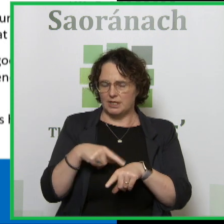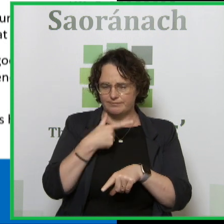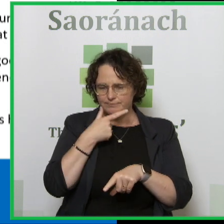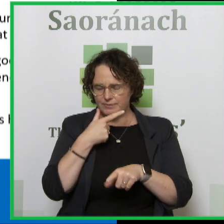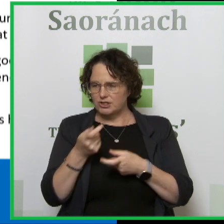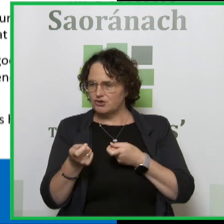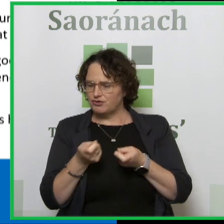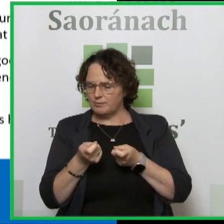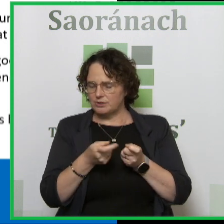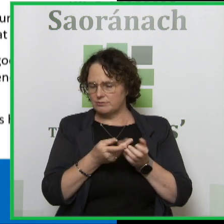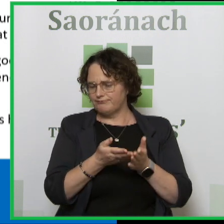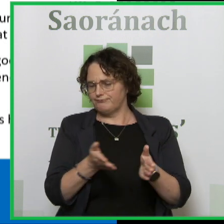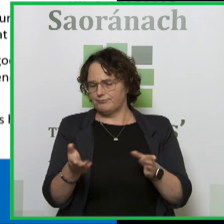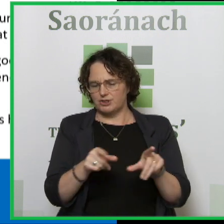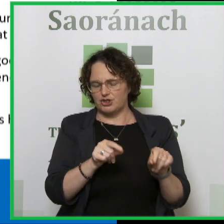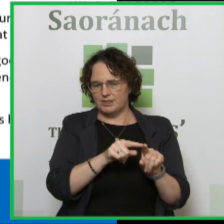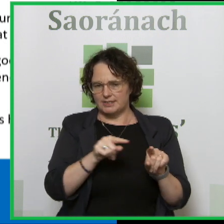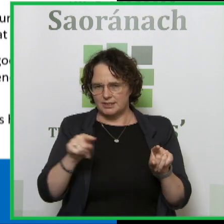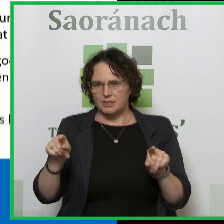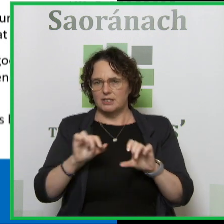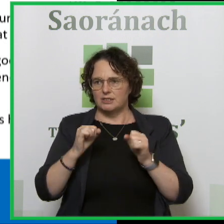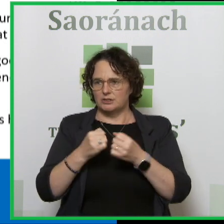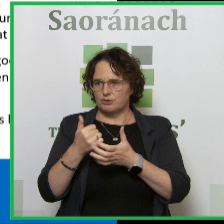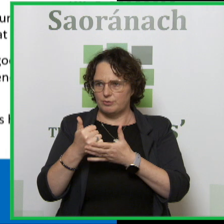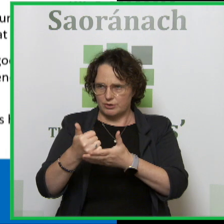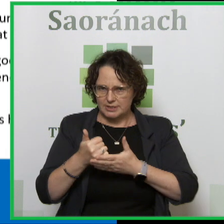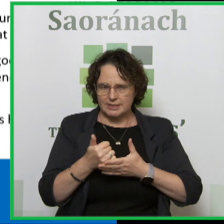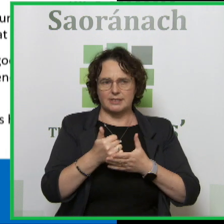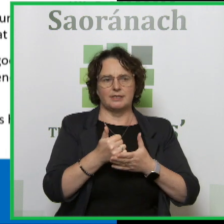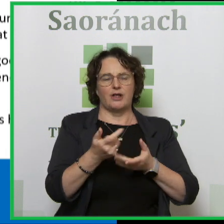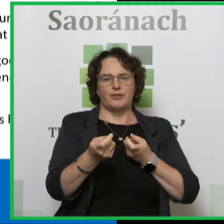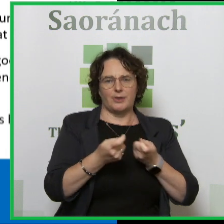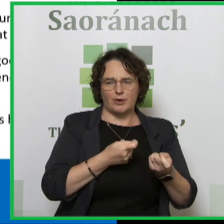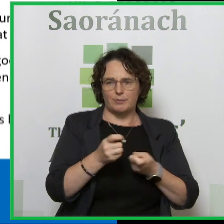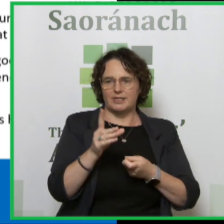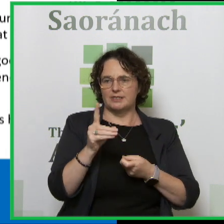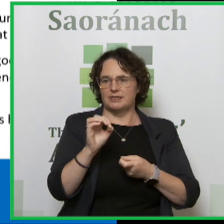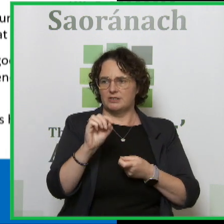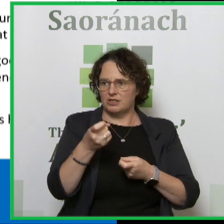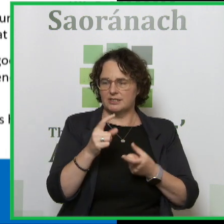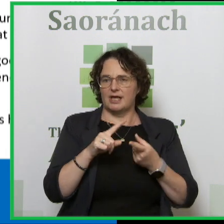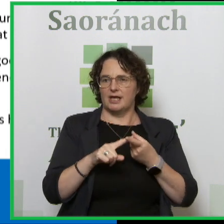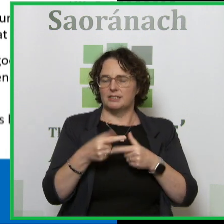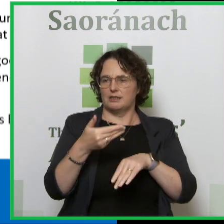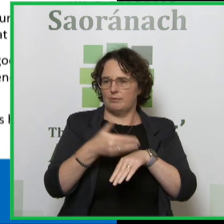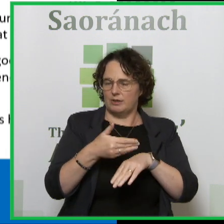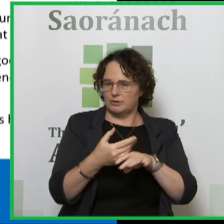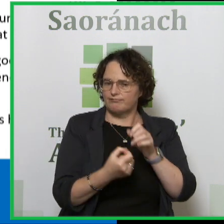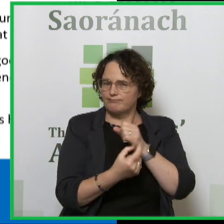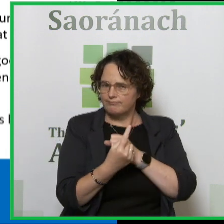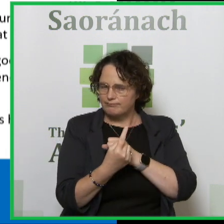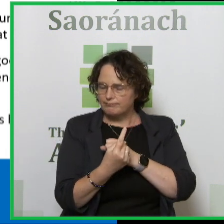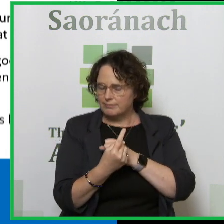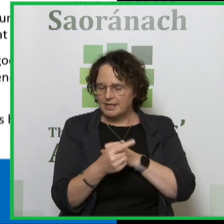of treatments, social supports, therapy, detox, rehabilitation and employment opportunities. This individual